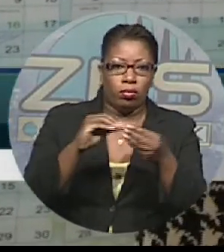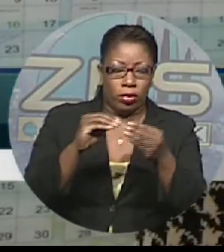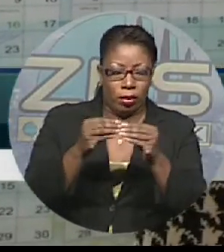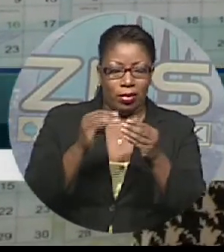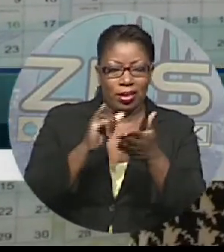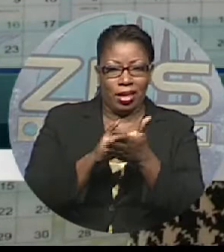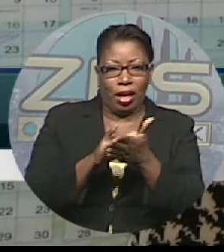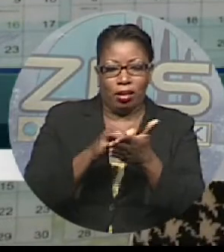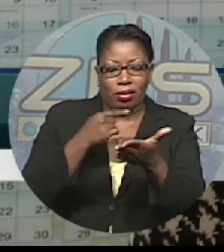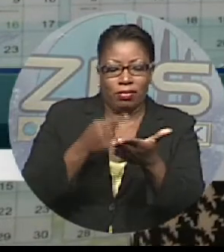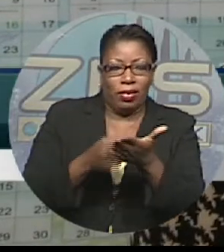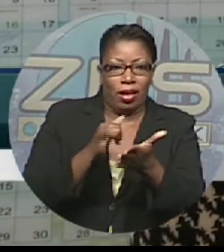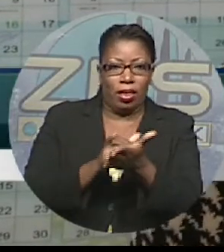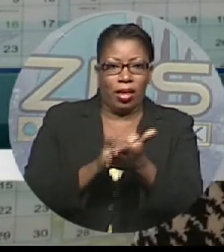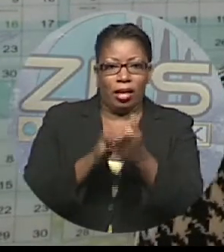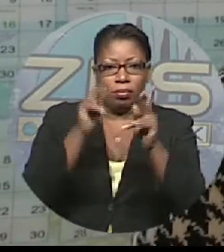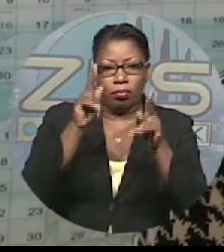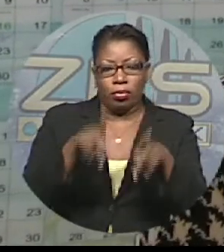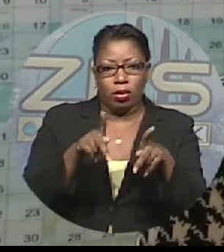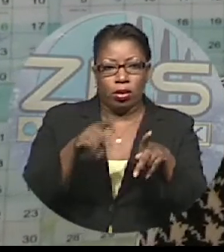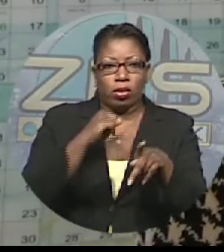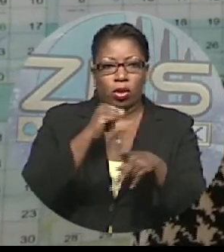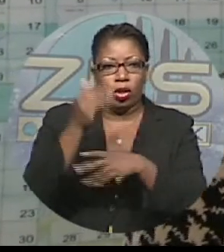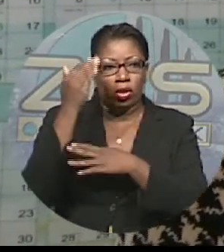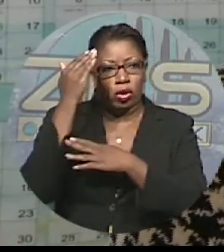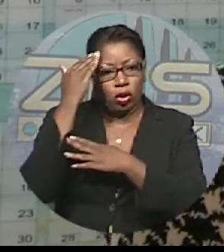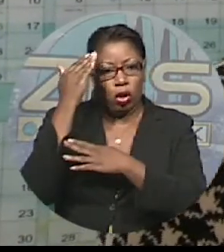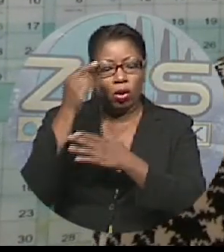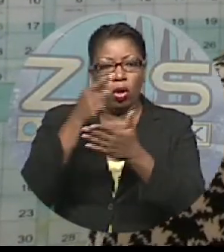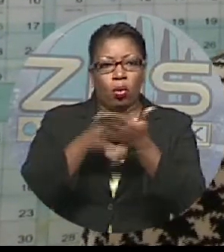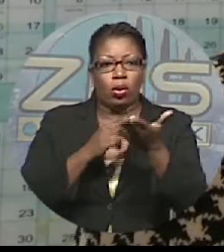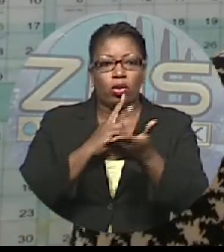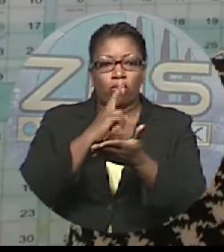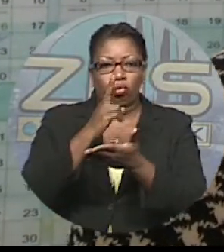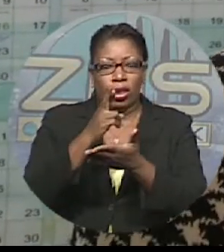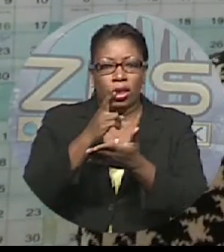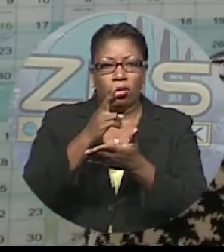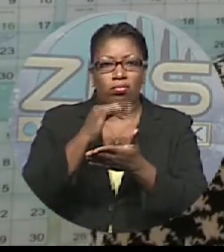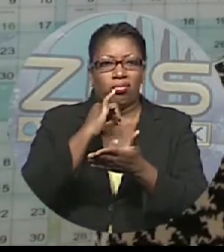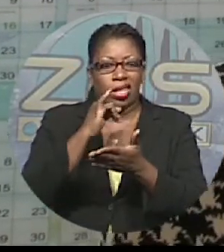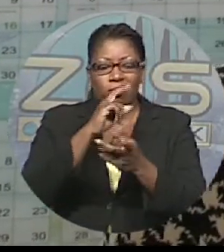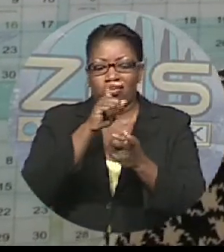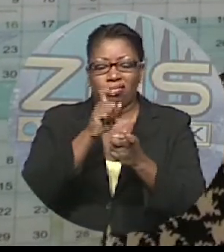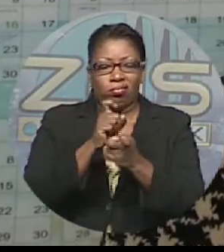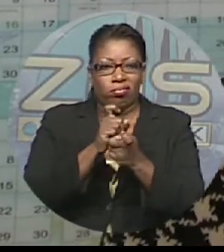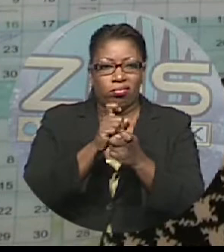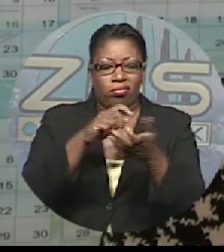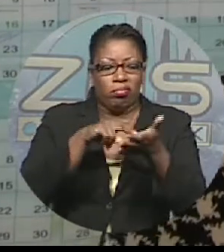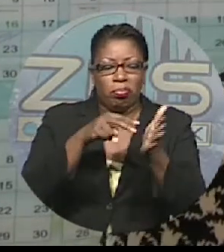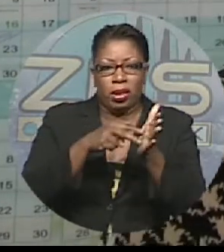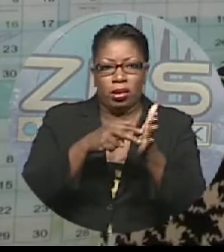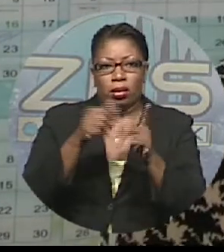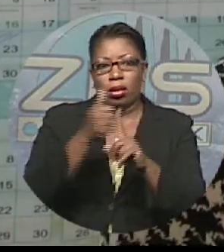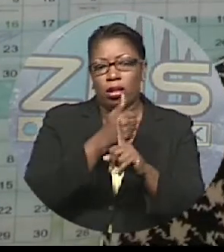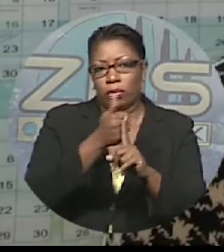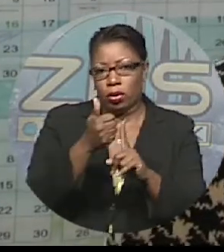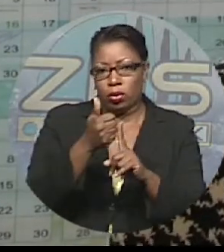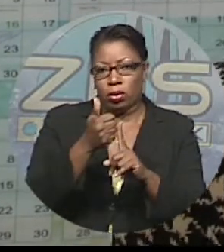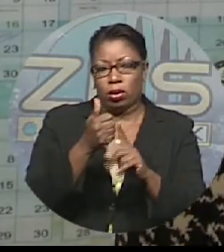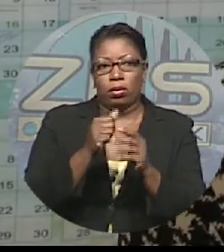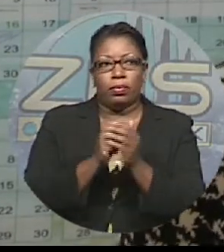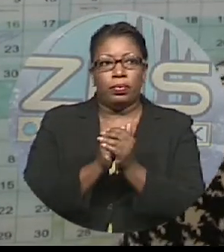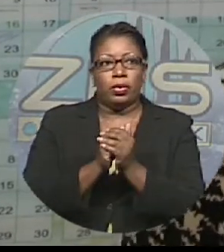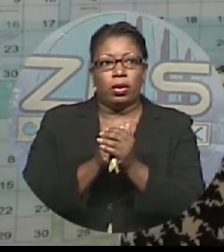fact that a lot of persons may not be aware of what really constitutes abuse. And through the education that we give